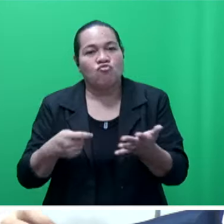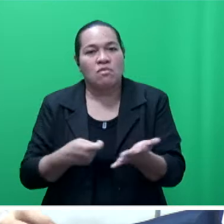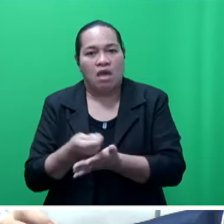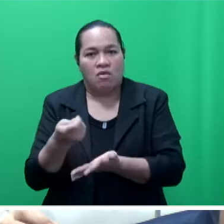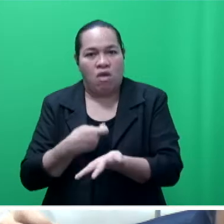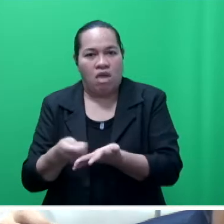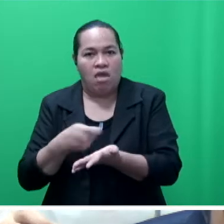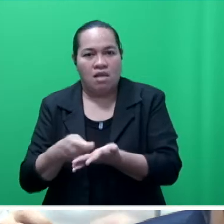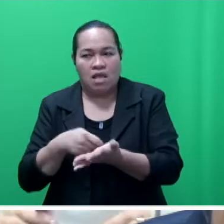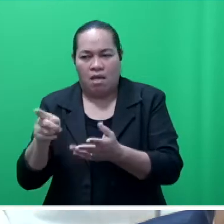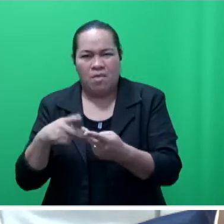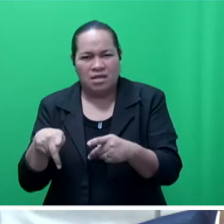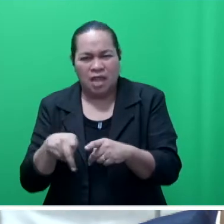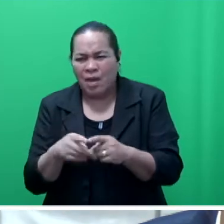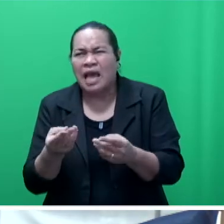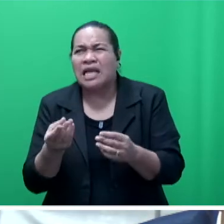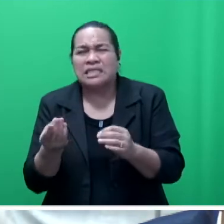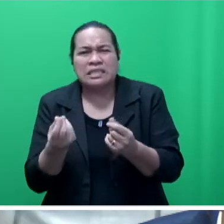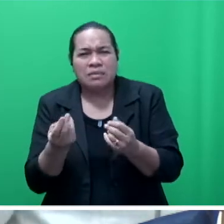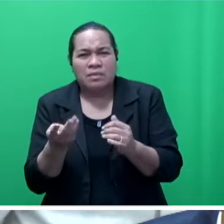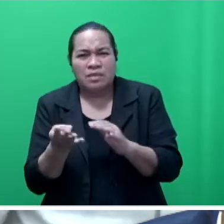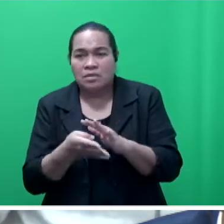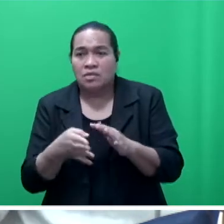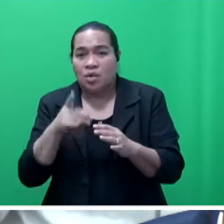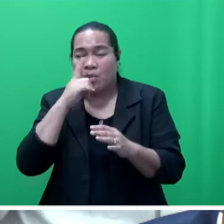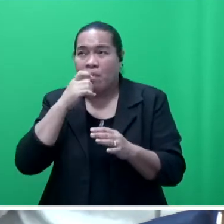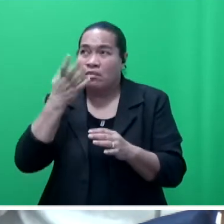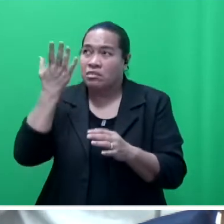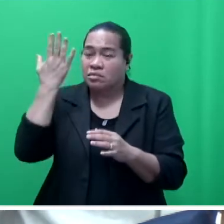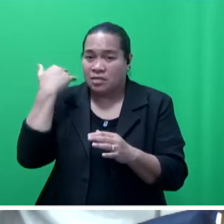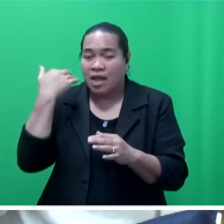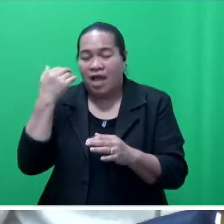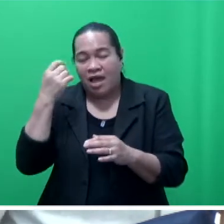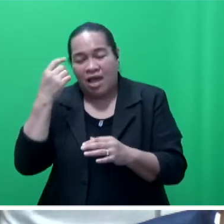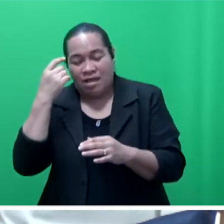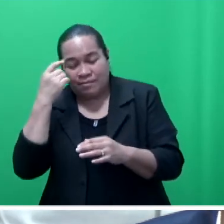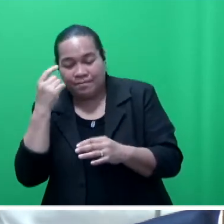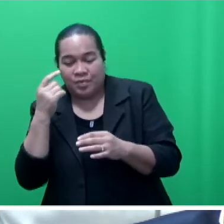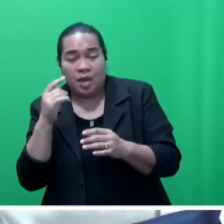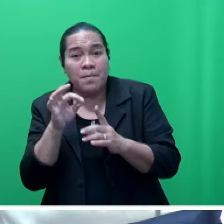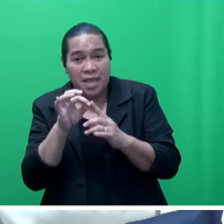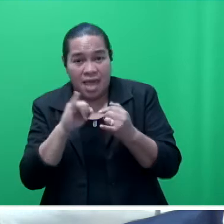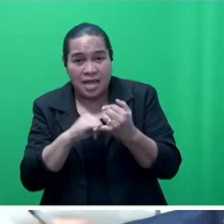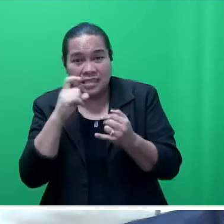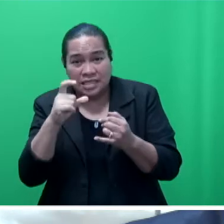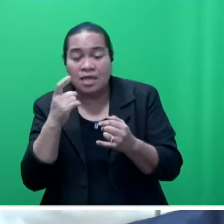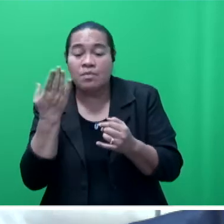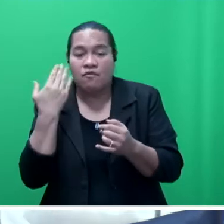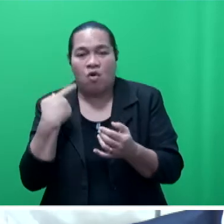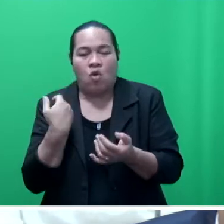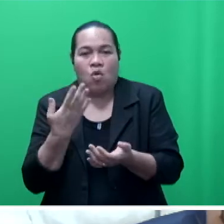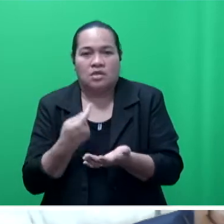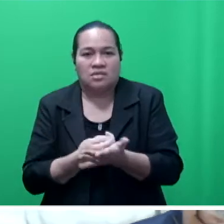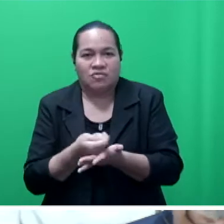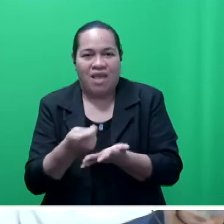the renting of that place. A very basic building, a cinema. Somebody obviously had the inn. With that time, PSC used to rent all the buildings.